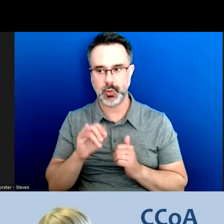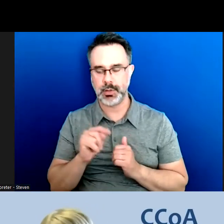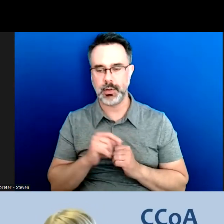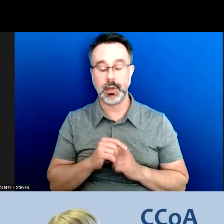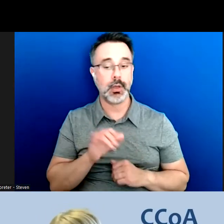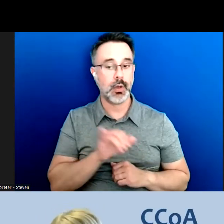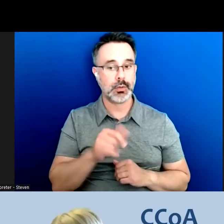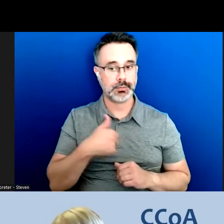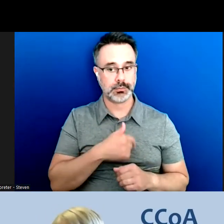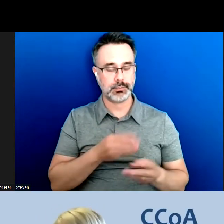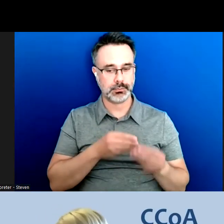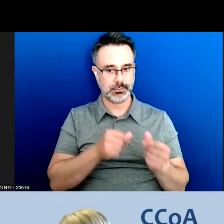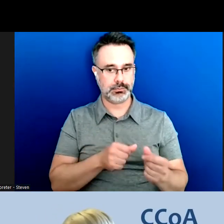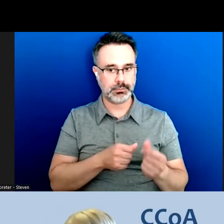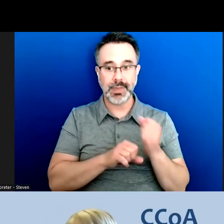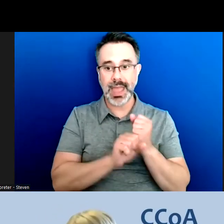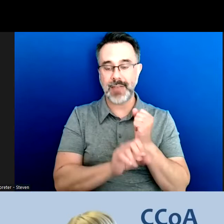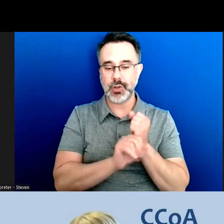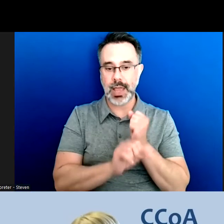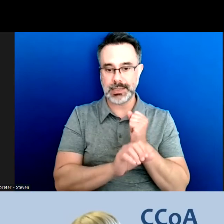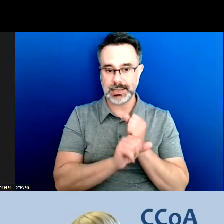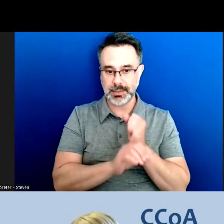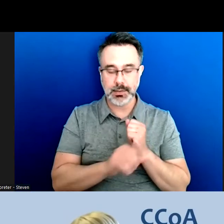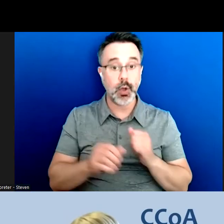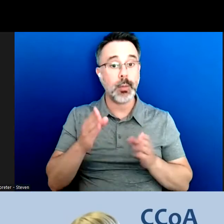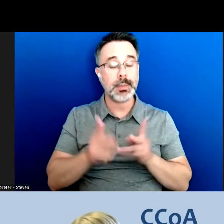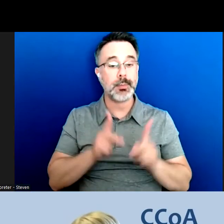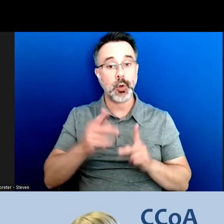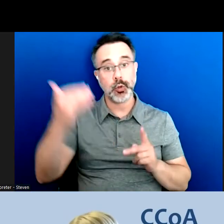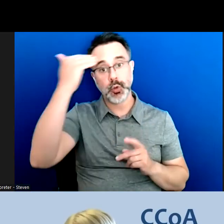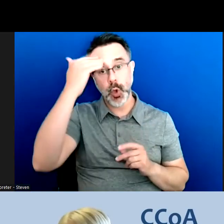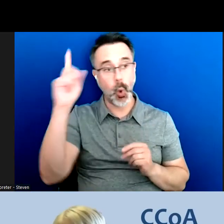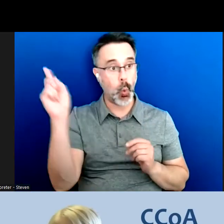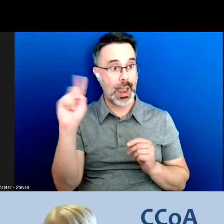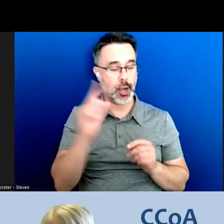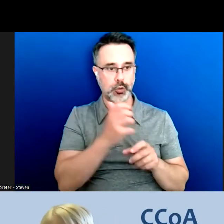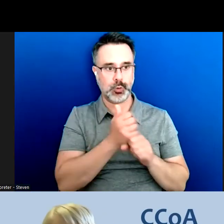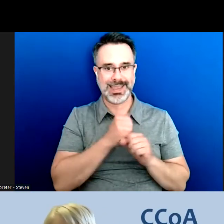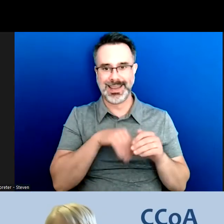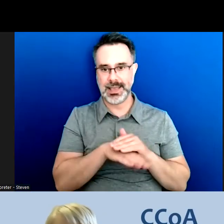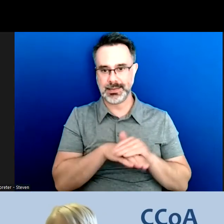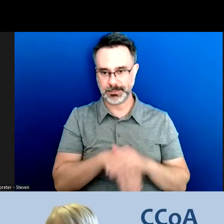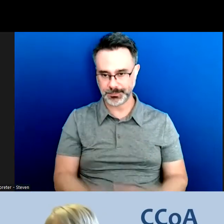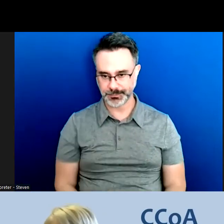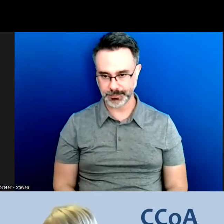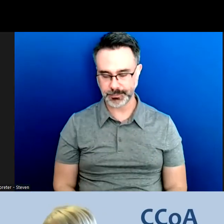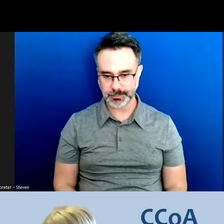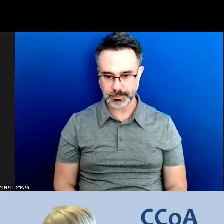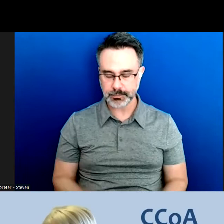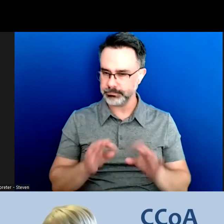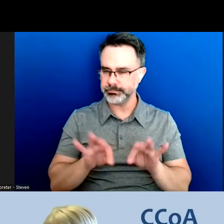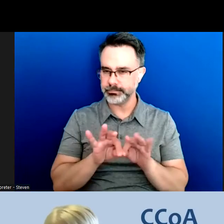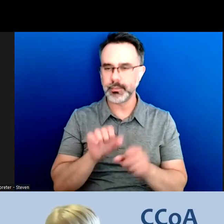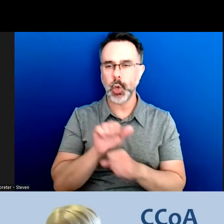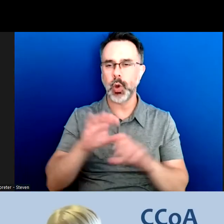on advertising so individuals would know where to turn and how to access. One thing I can say is the workforce.